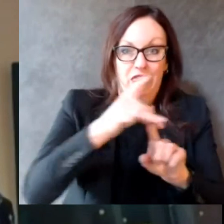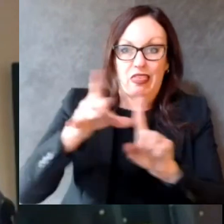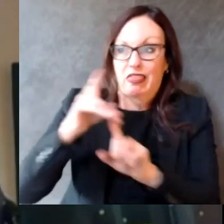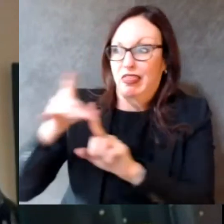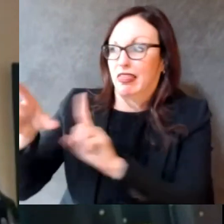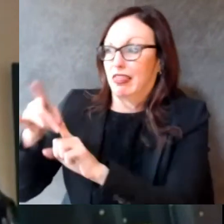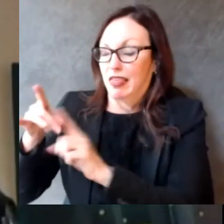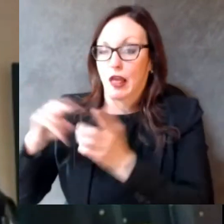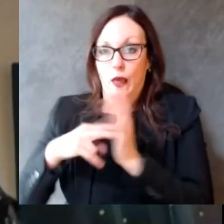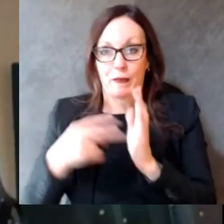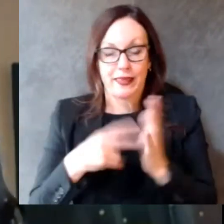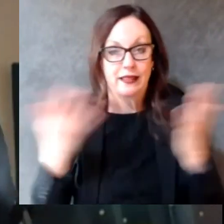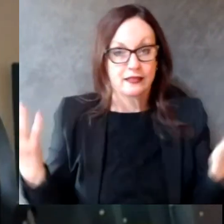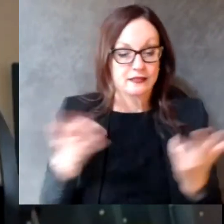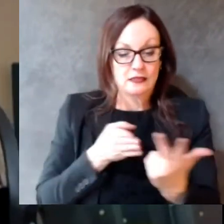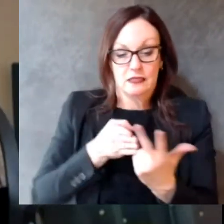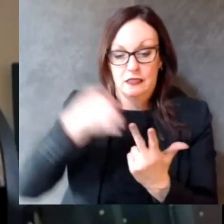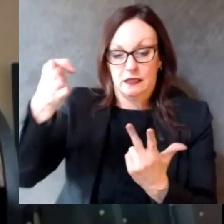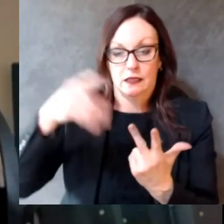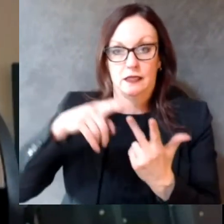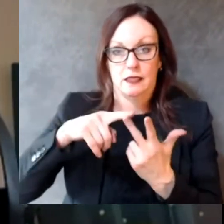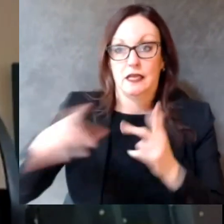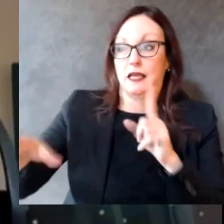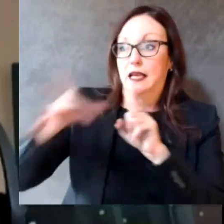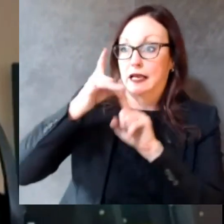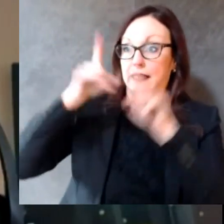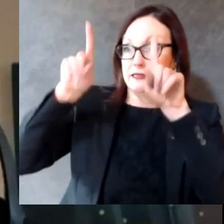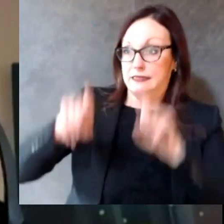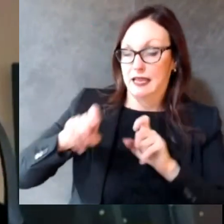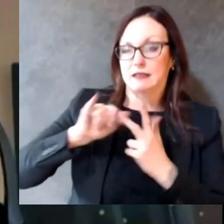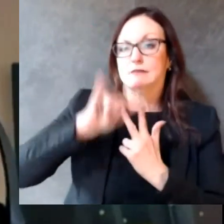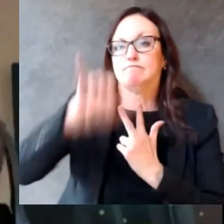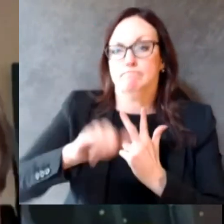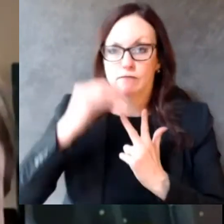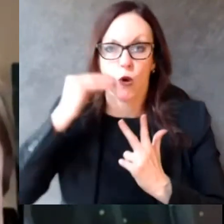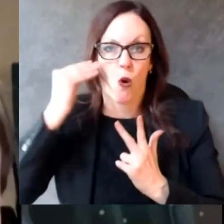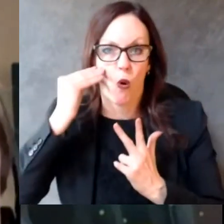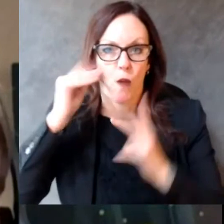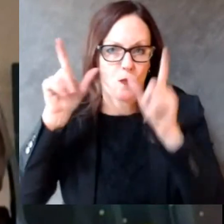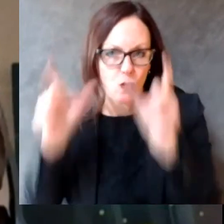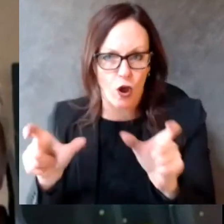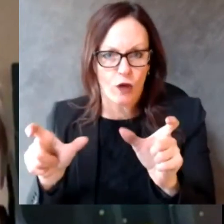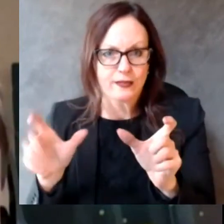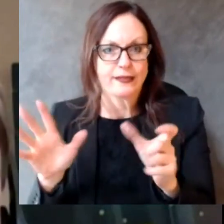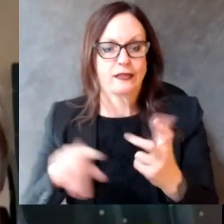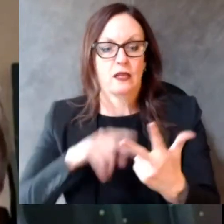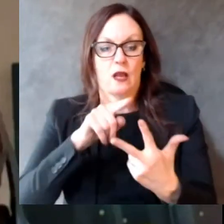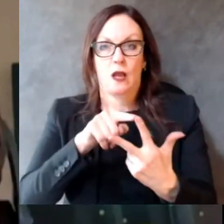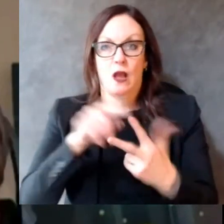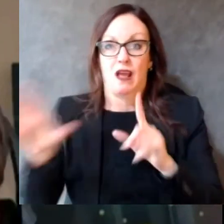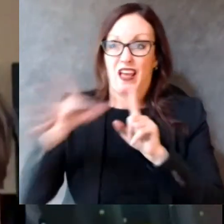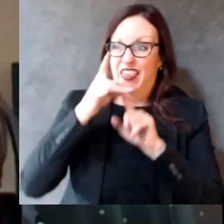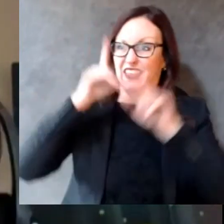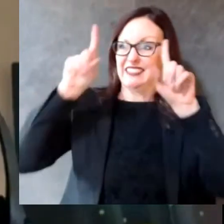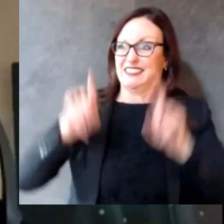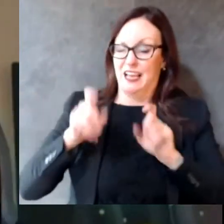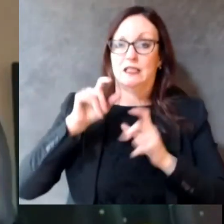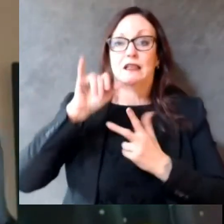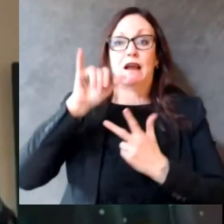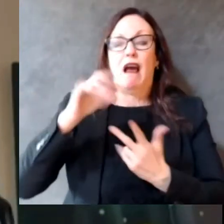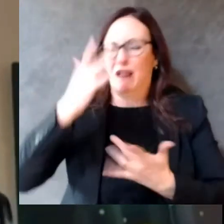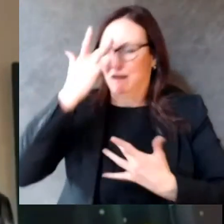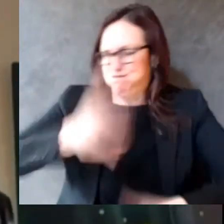7-day averages being down in the 300 to 400 range, and they started to rise up into that 600, 700, 800 range